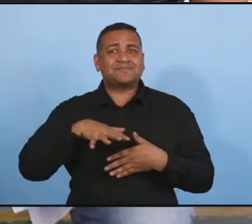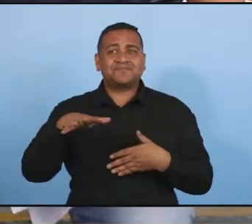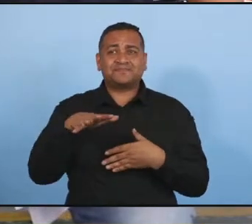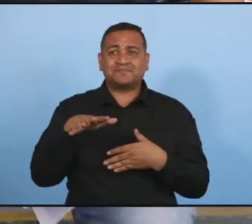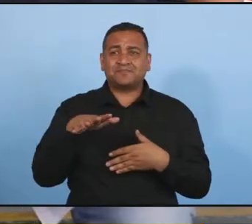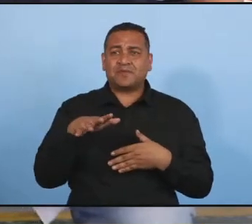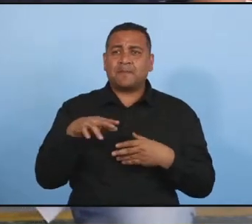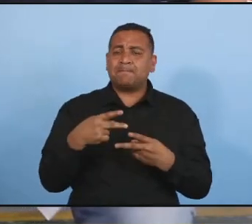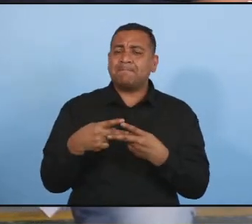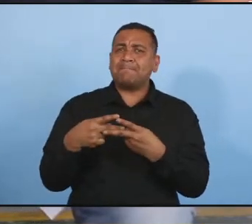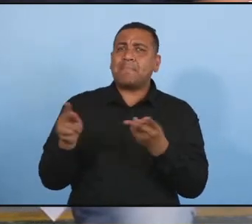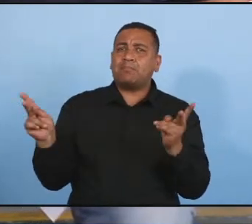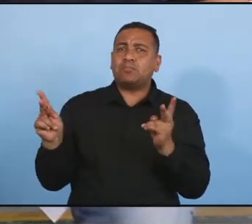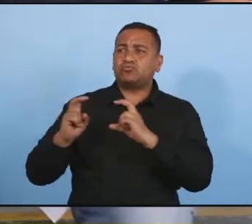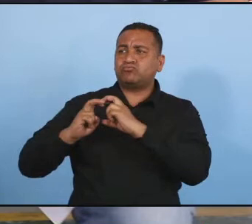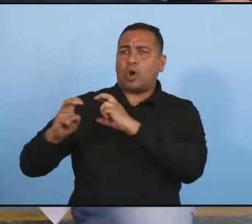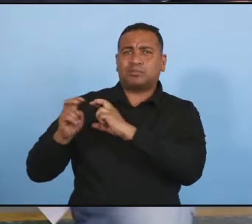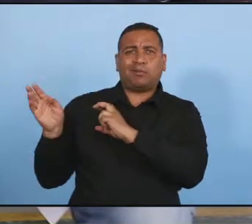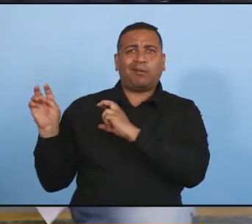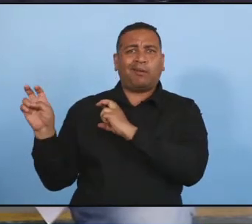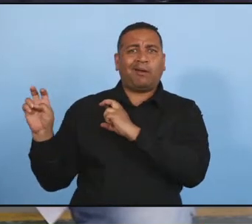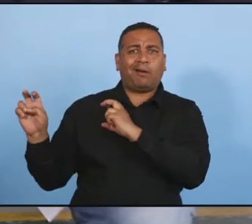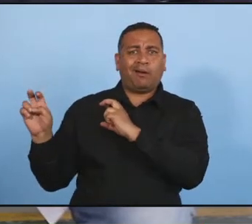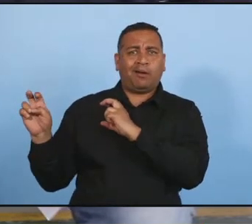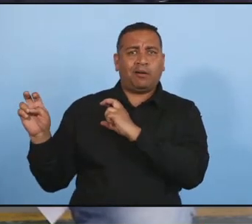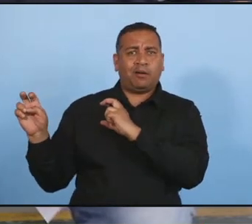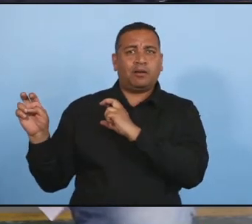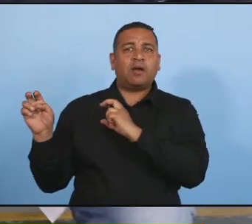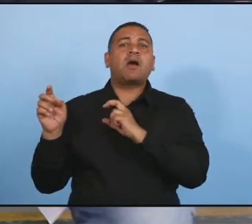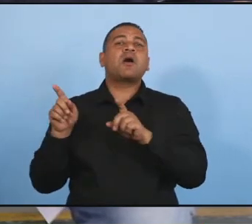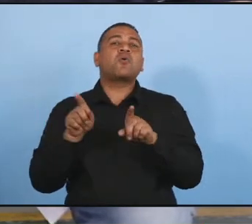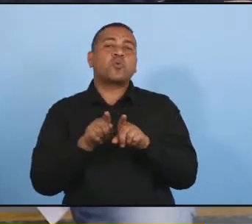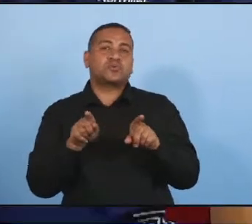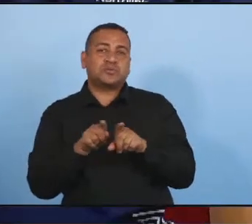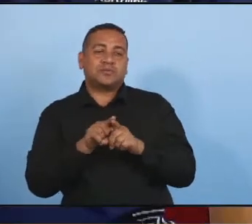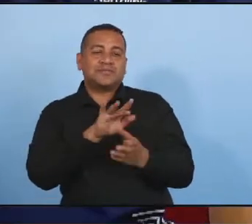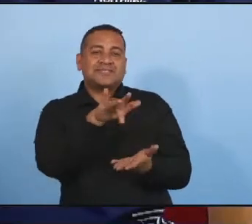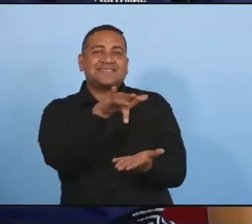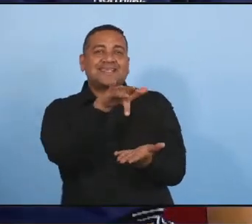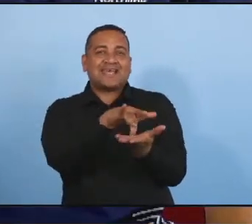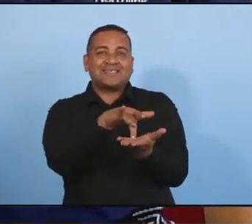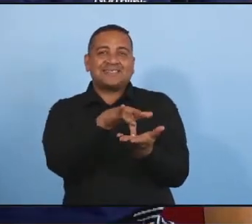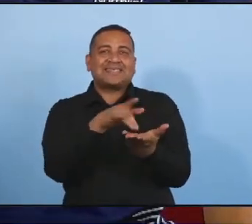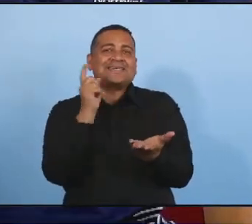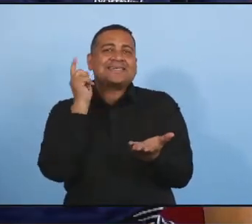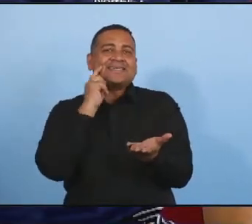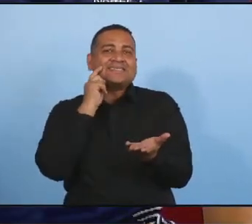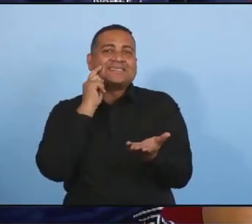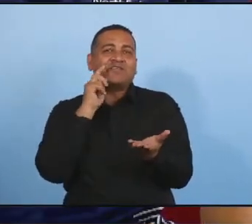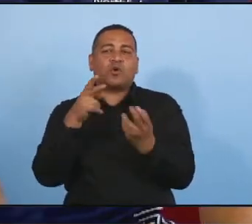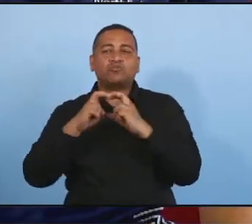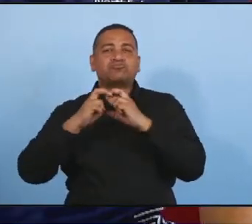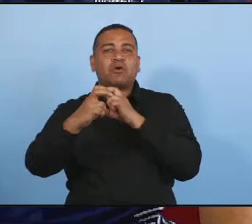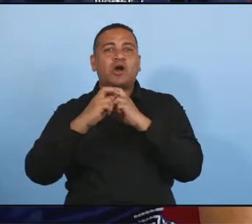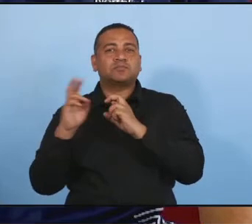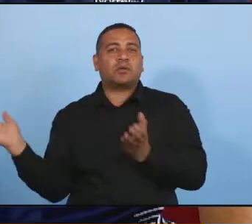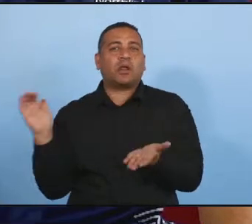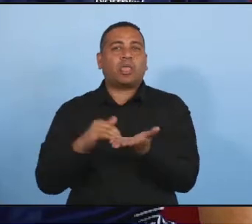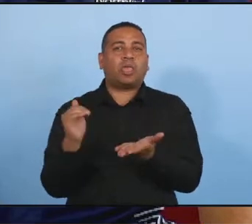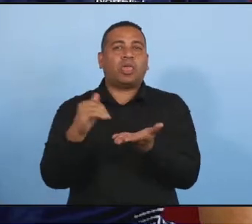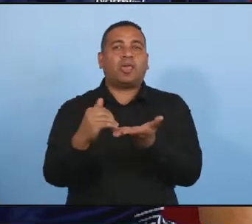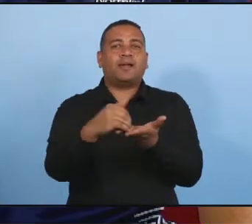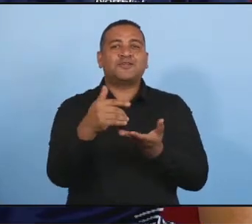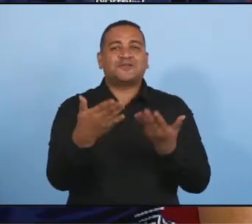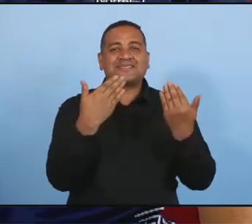transportation. And this is a big thing, because this is very centrally located. Absolutely. So